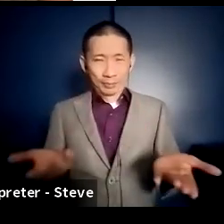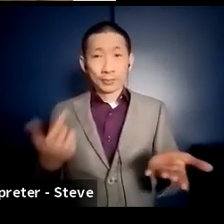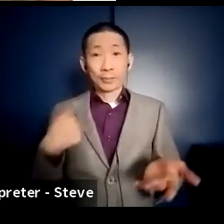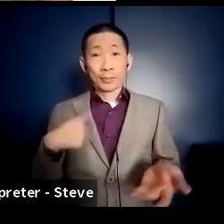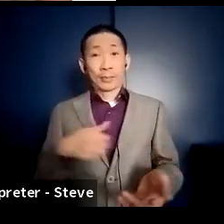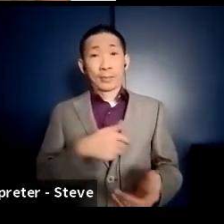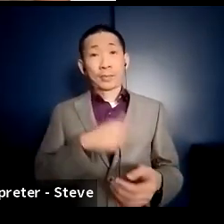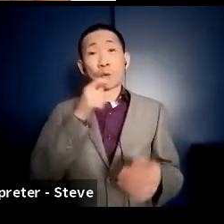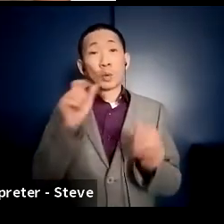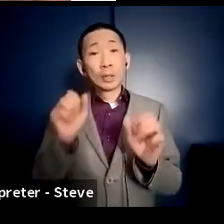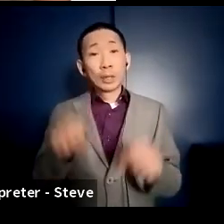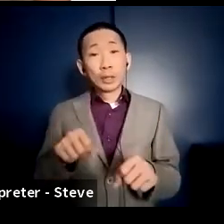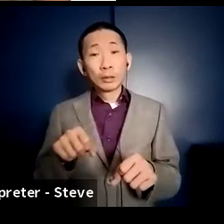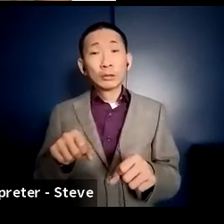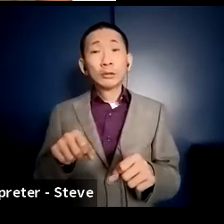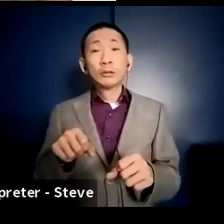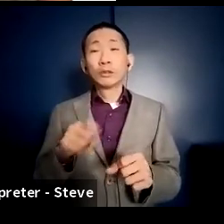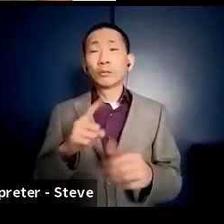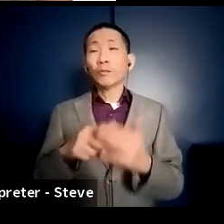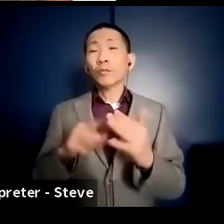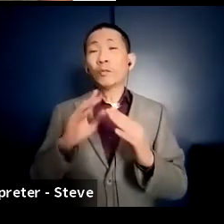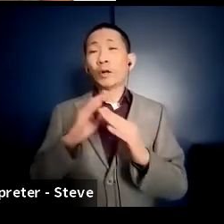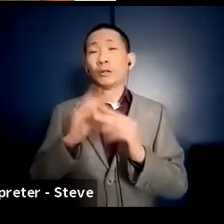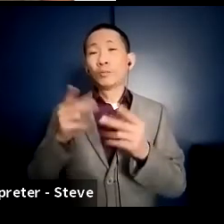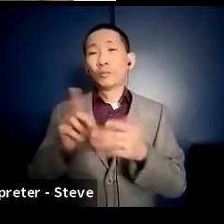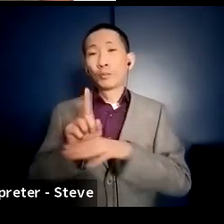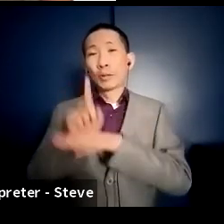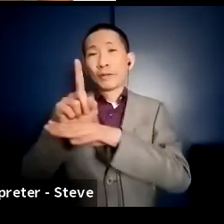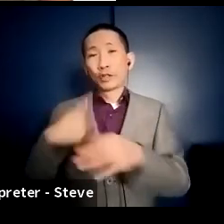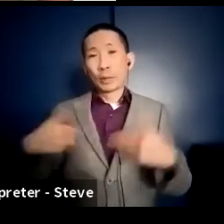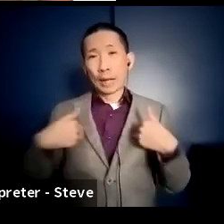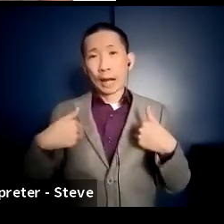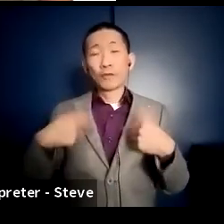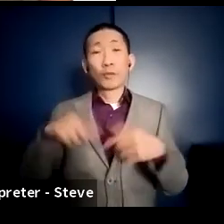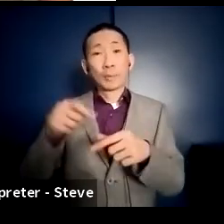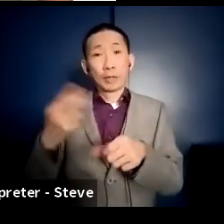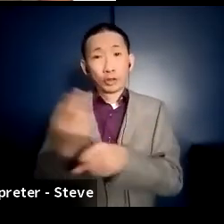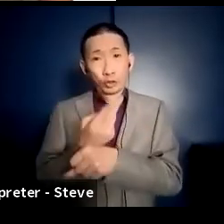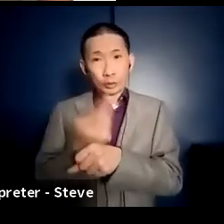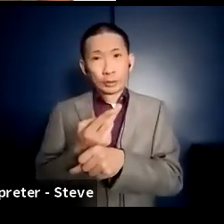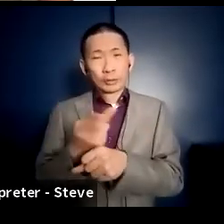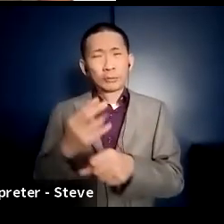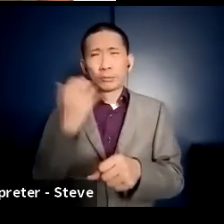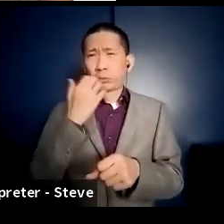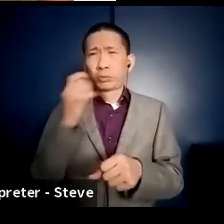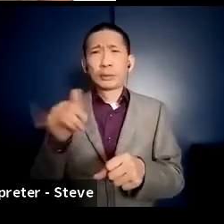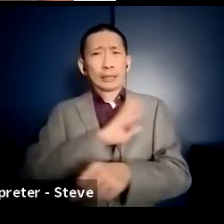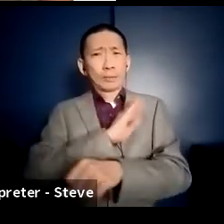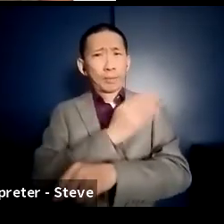position, what privilege we have to use it. And it's powerful. I would also say to that